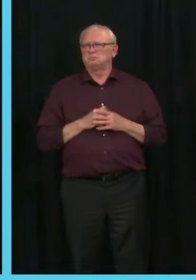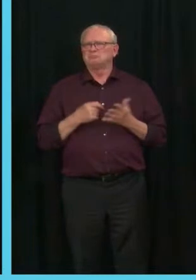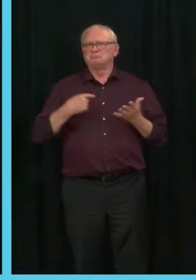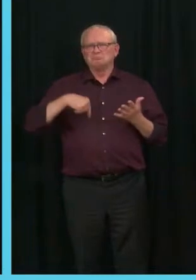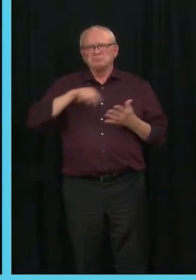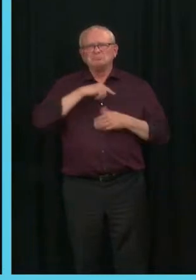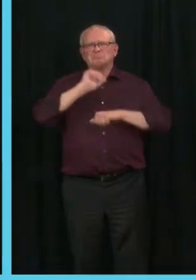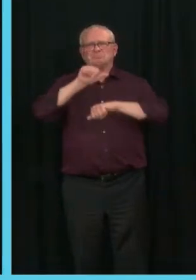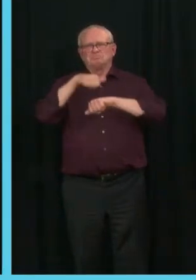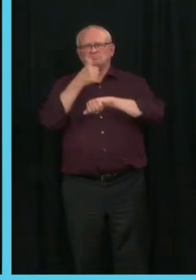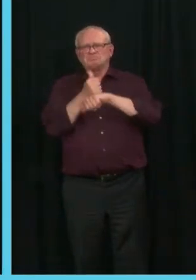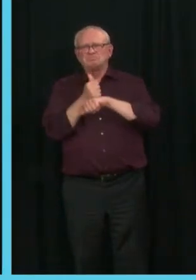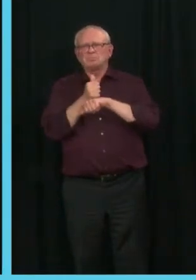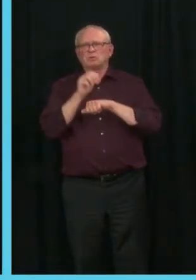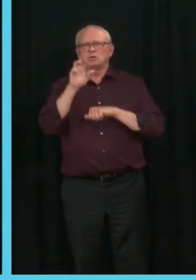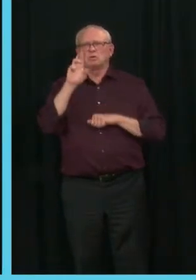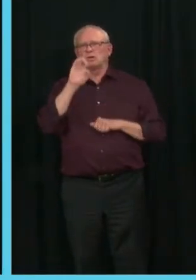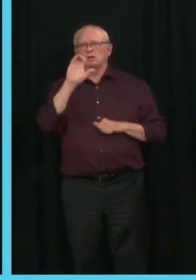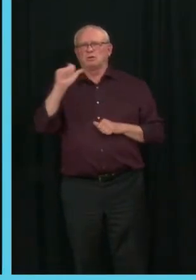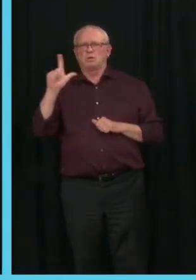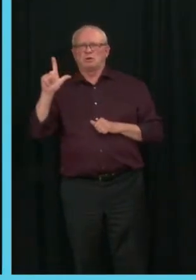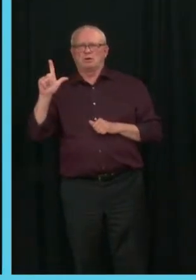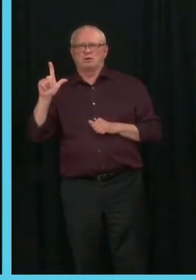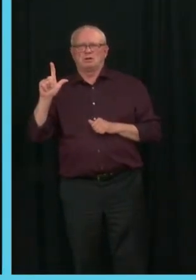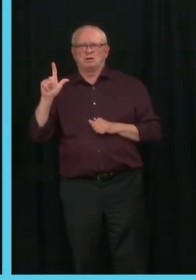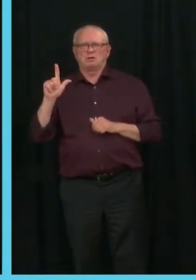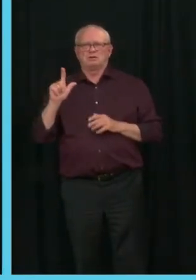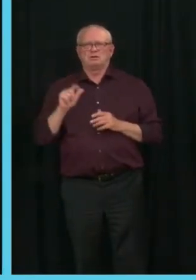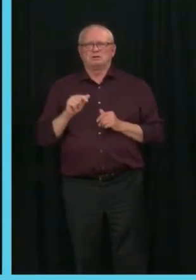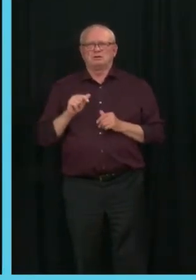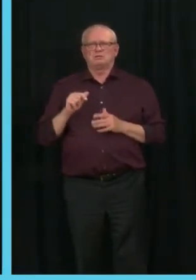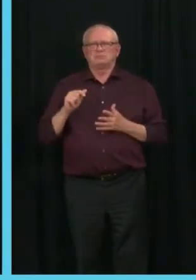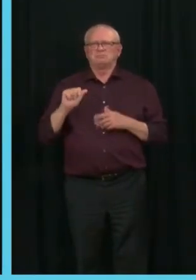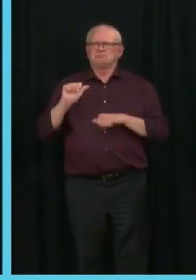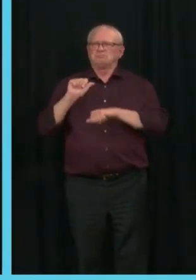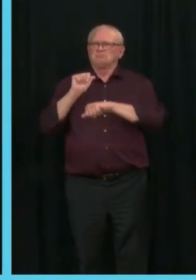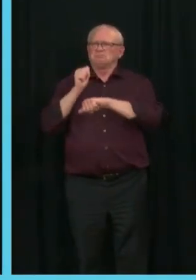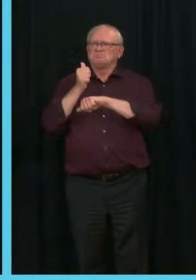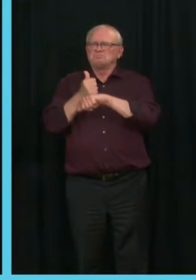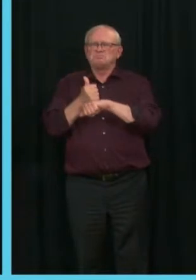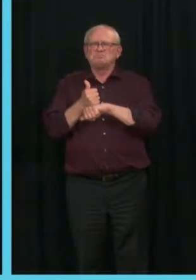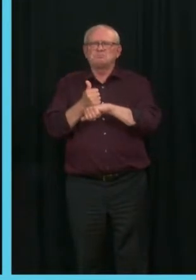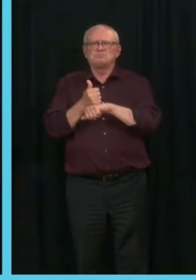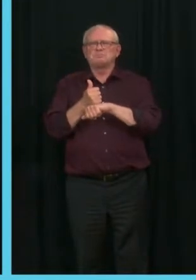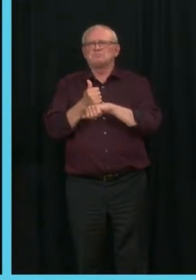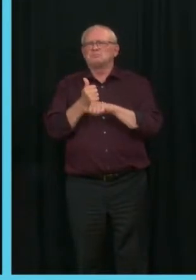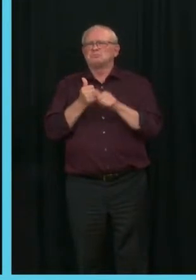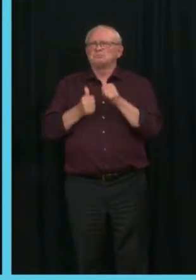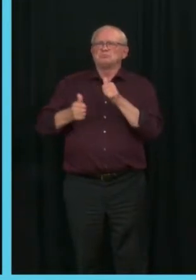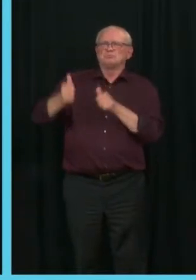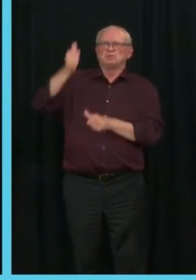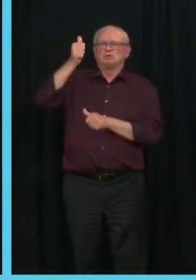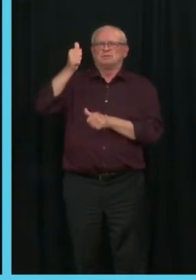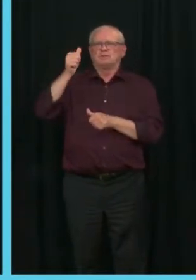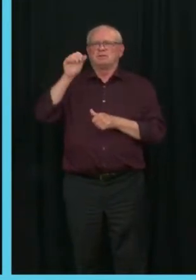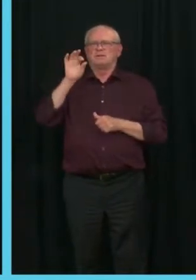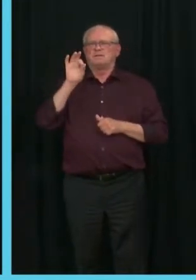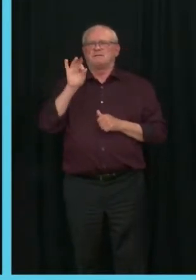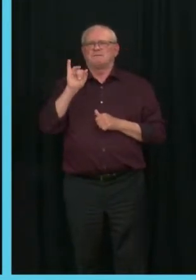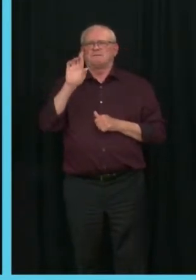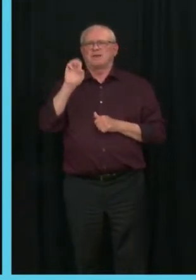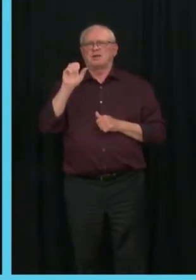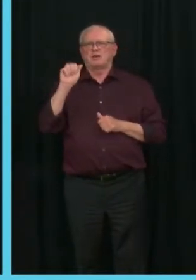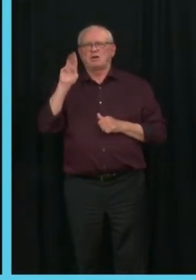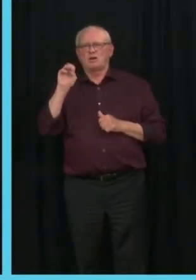legislation, that have brought forward citizens' initiative, that creating a chief firearms officer, an Alberta parole board, that is keeping its commitment to an